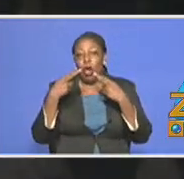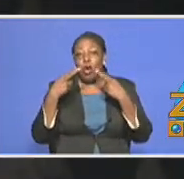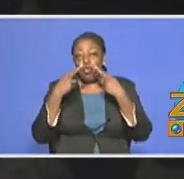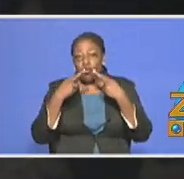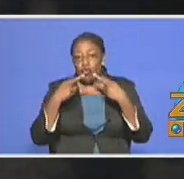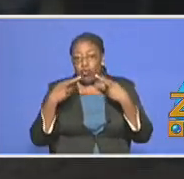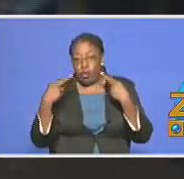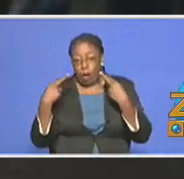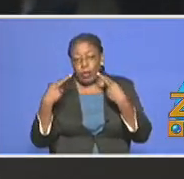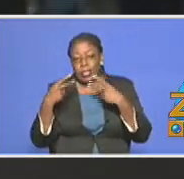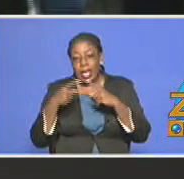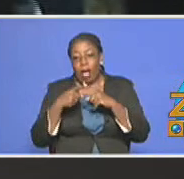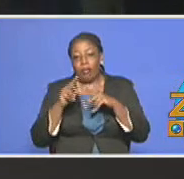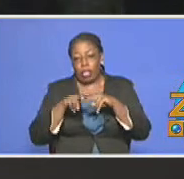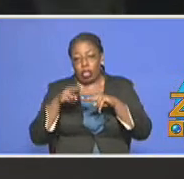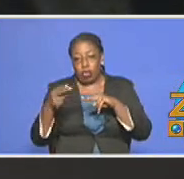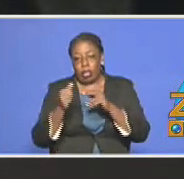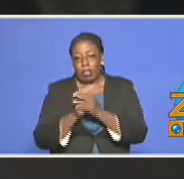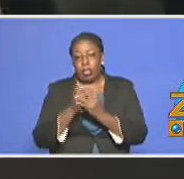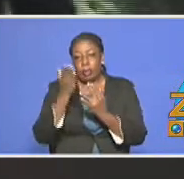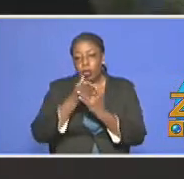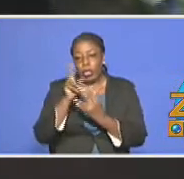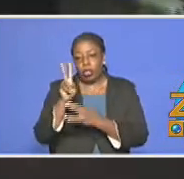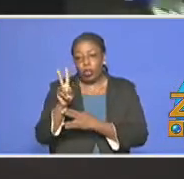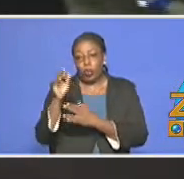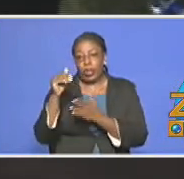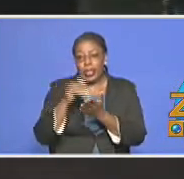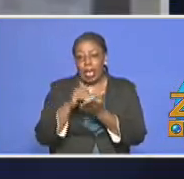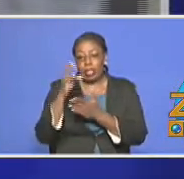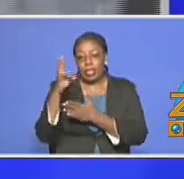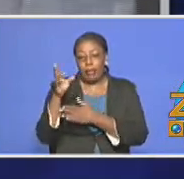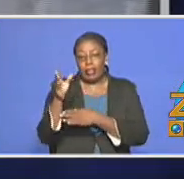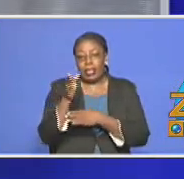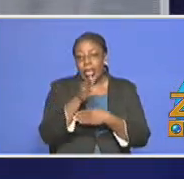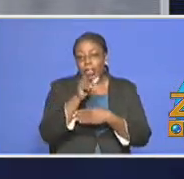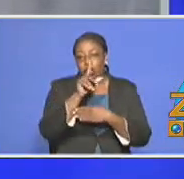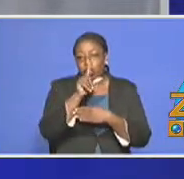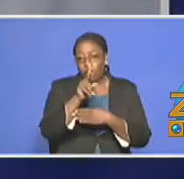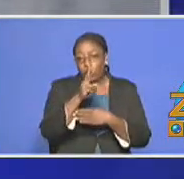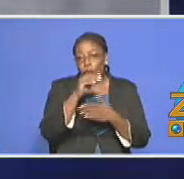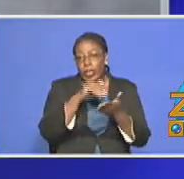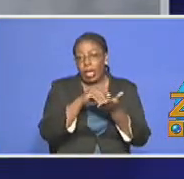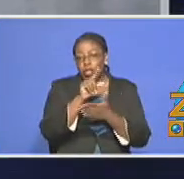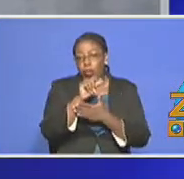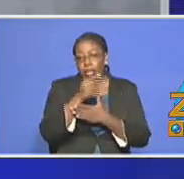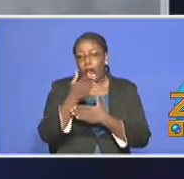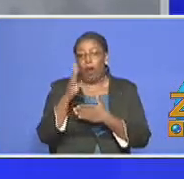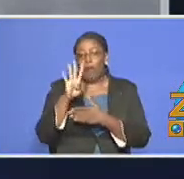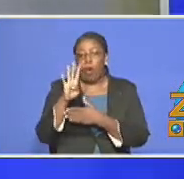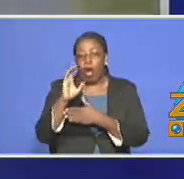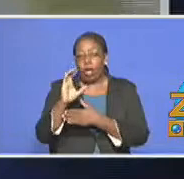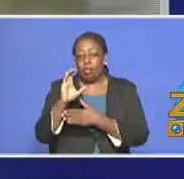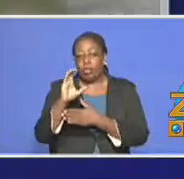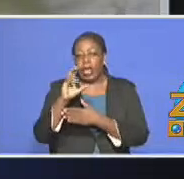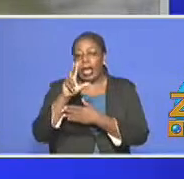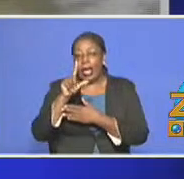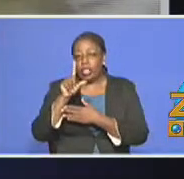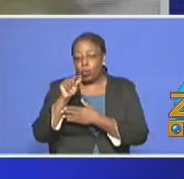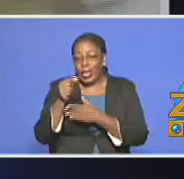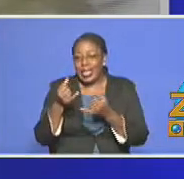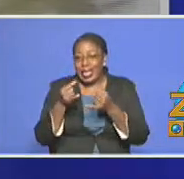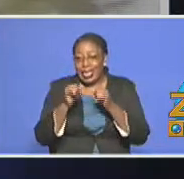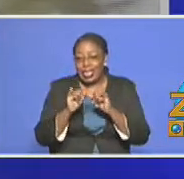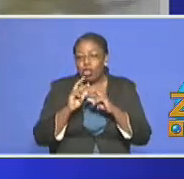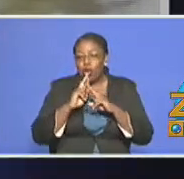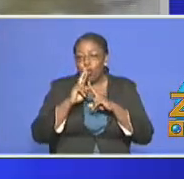a dive. Between 2017 to 2020, there were 430